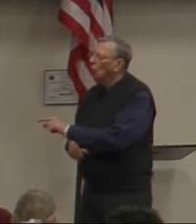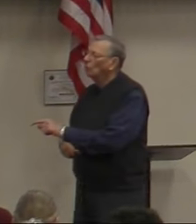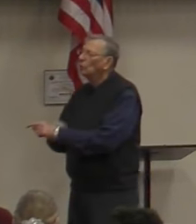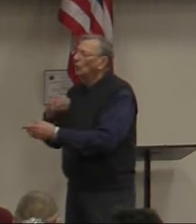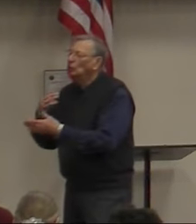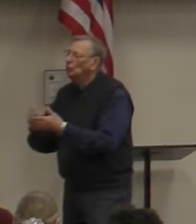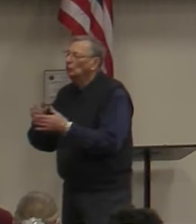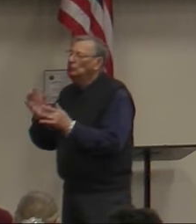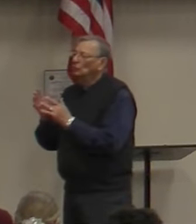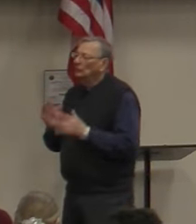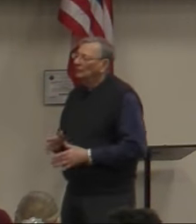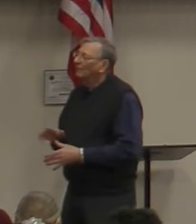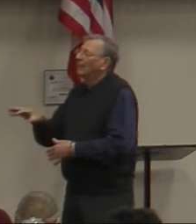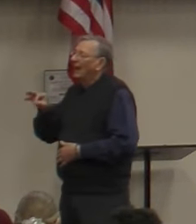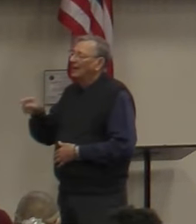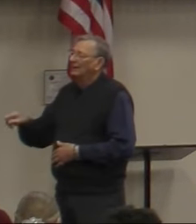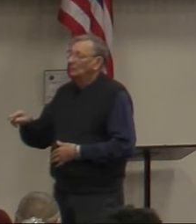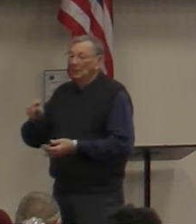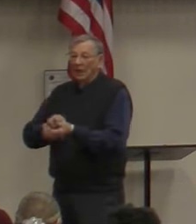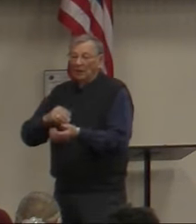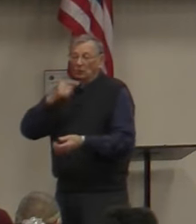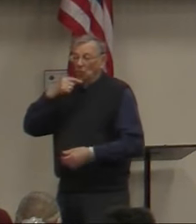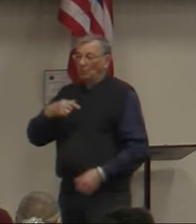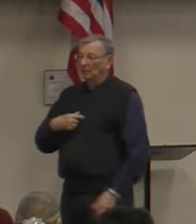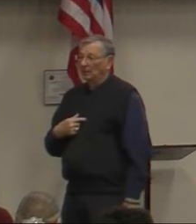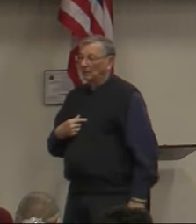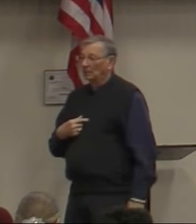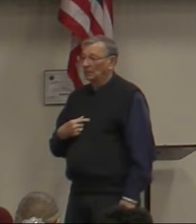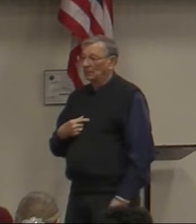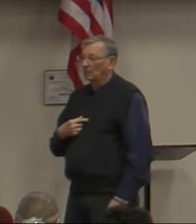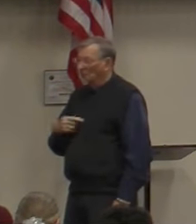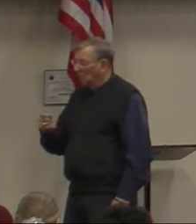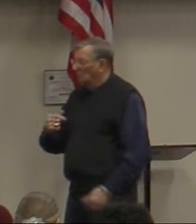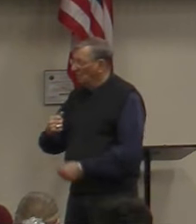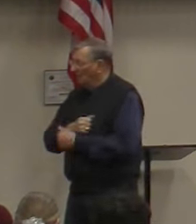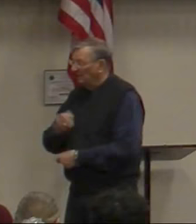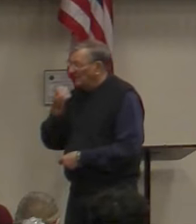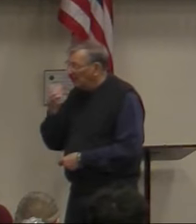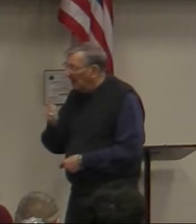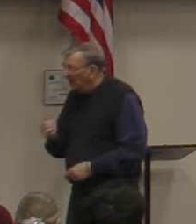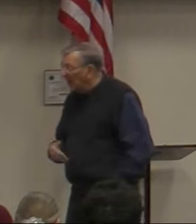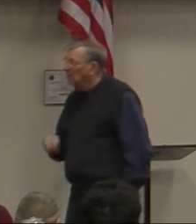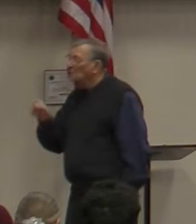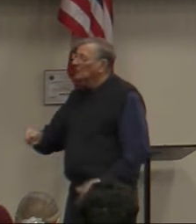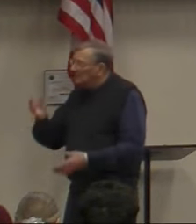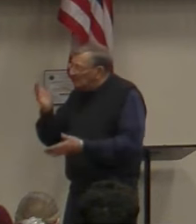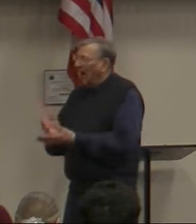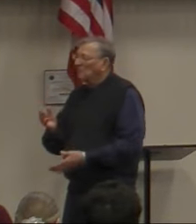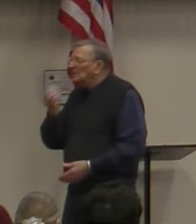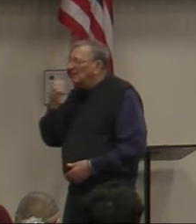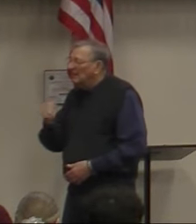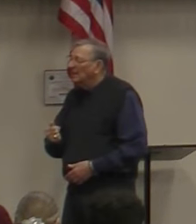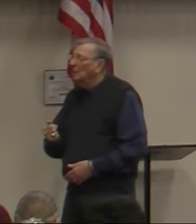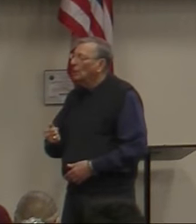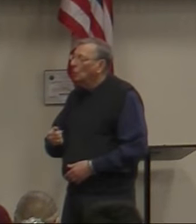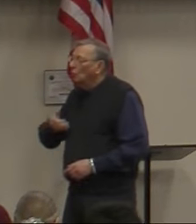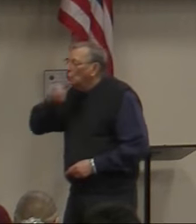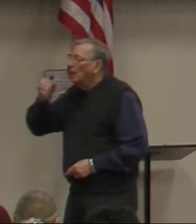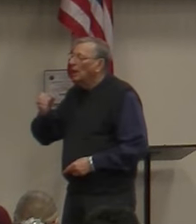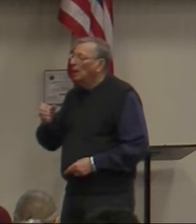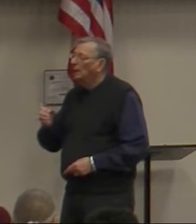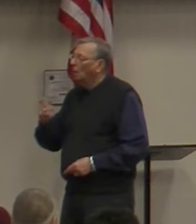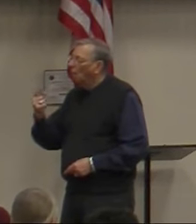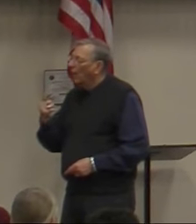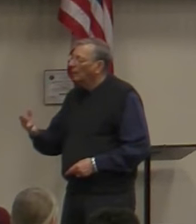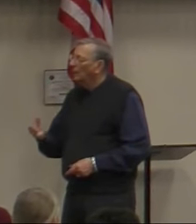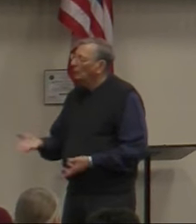right things. The doctor told me, well, you love to eat just anything. You've got to stop that. And you've got to remember to drink the one thing that's